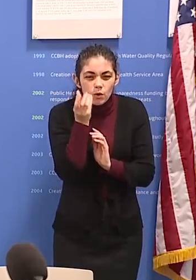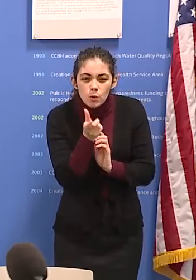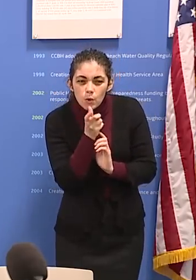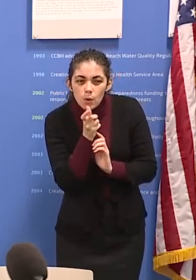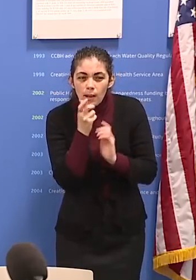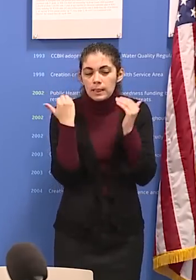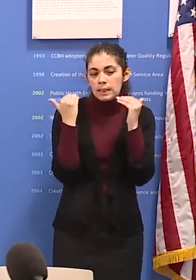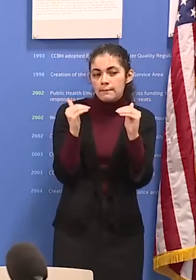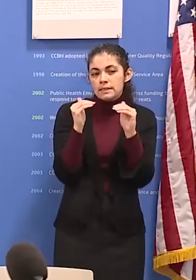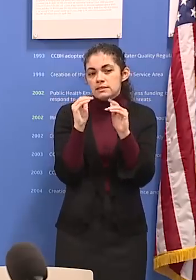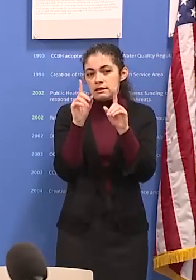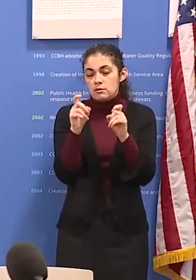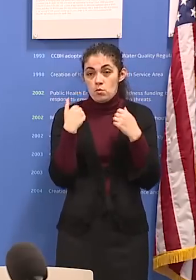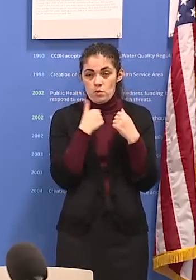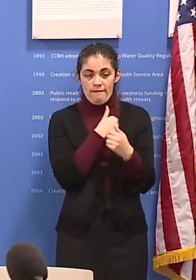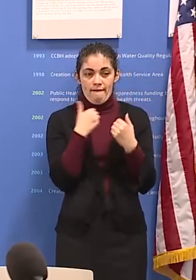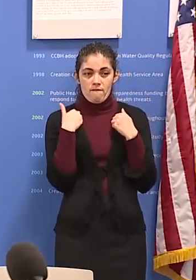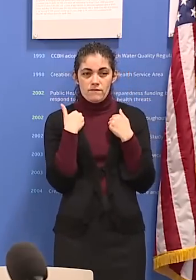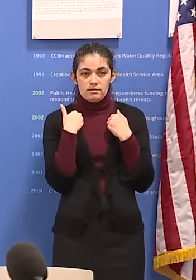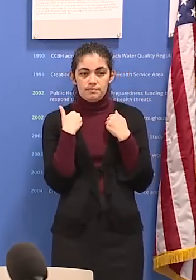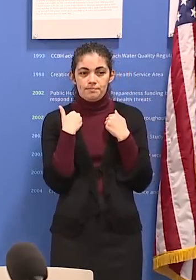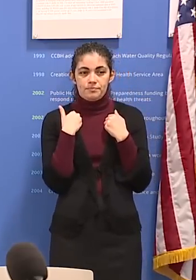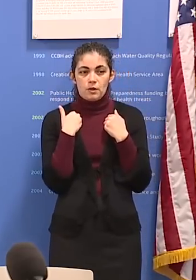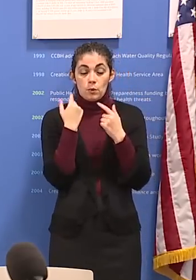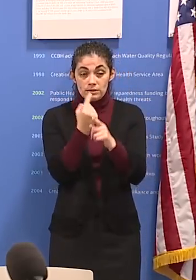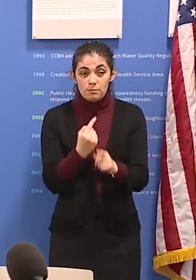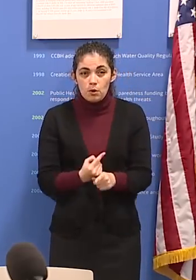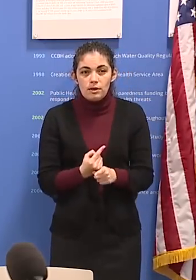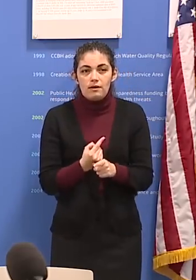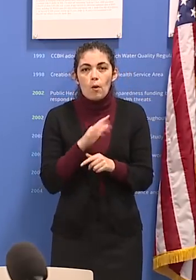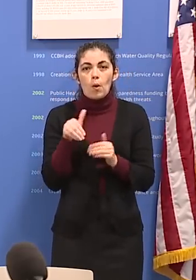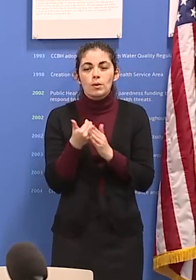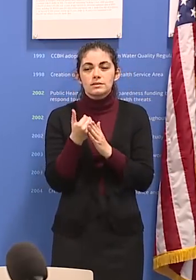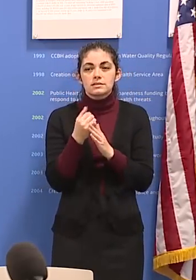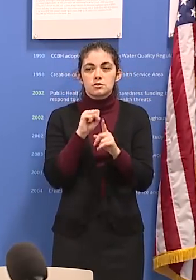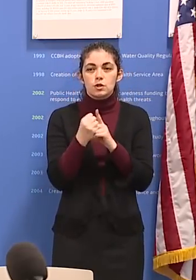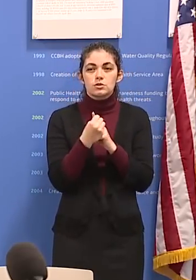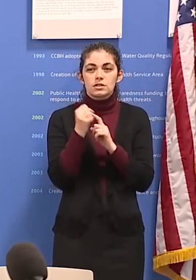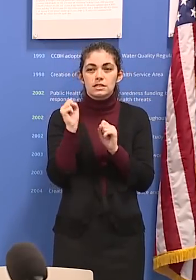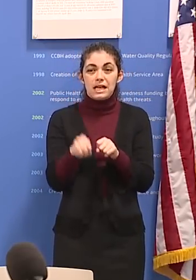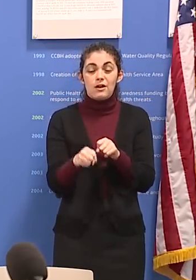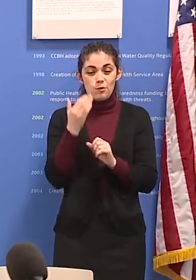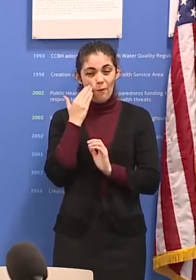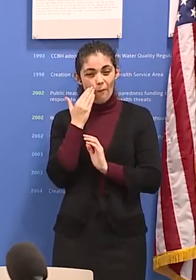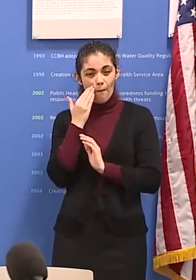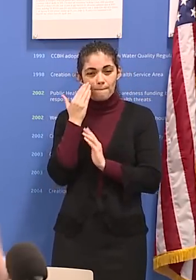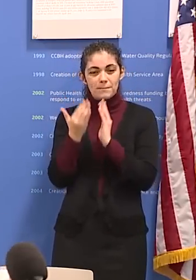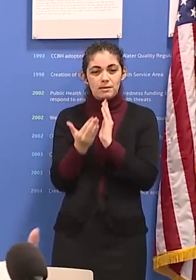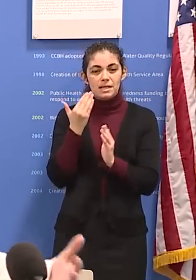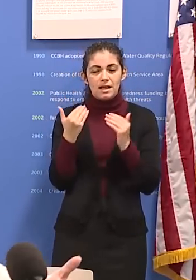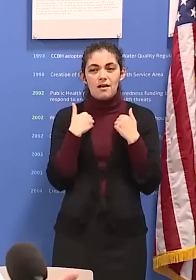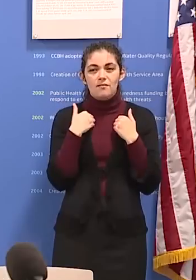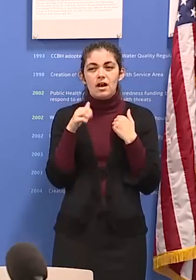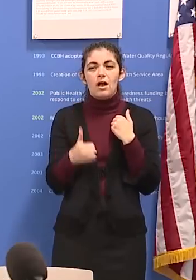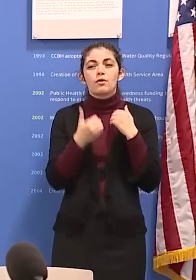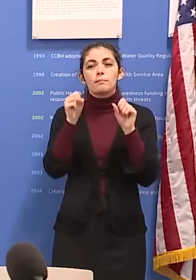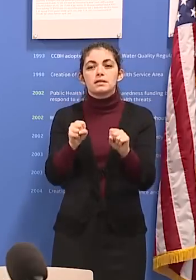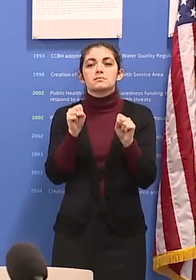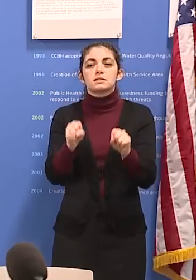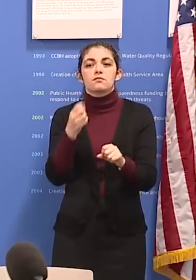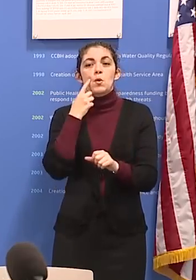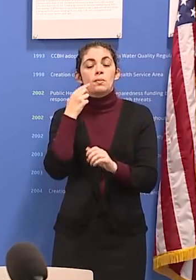very limited testing we have, and we sample when appropriate in those situations, so that we can identify when there might be any other potential